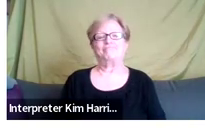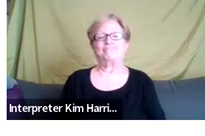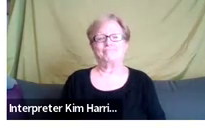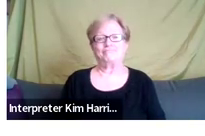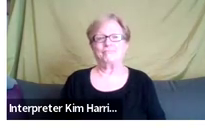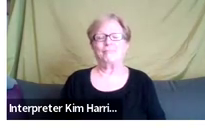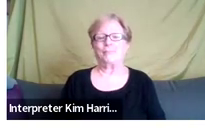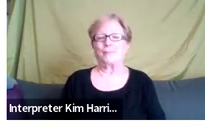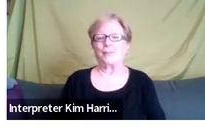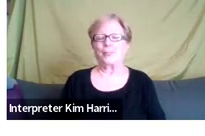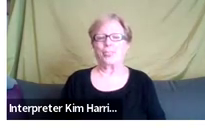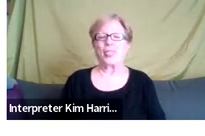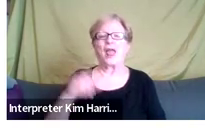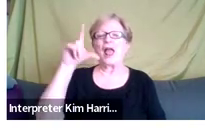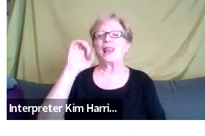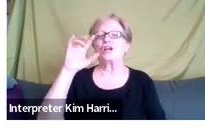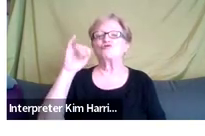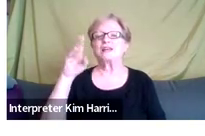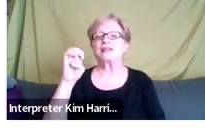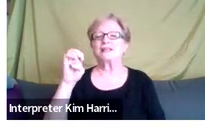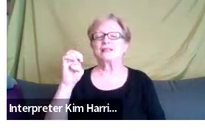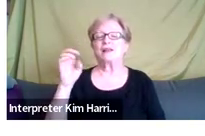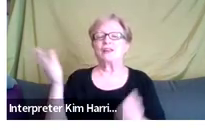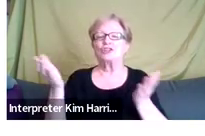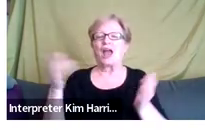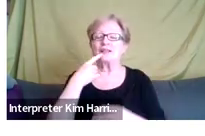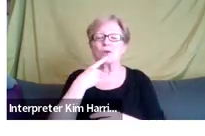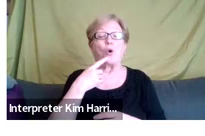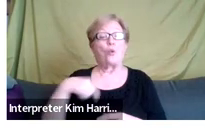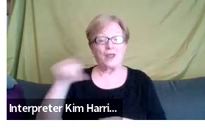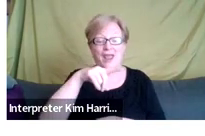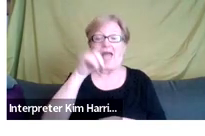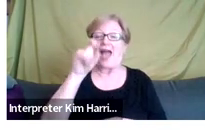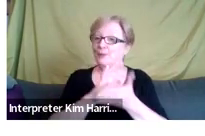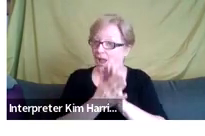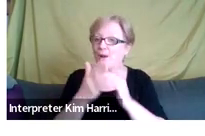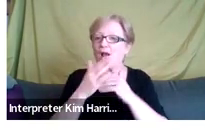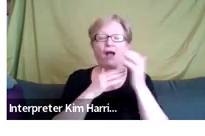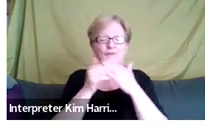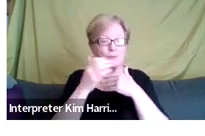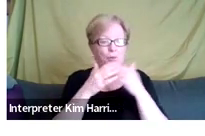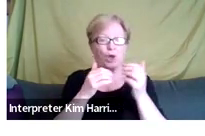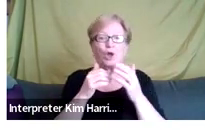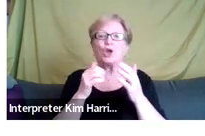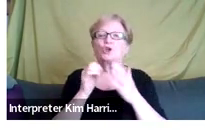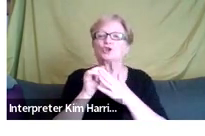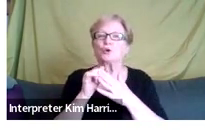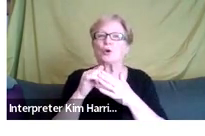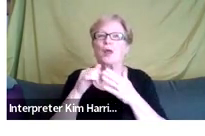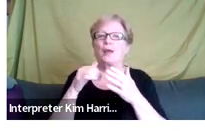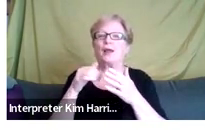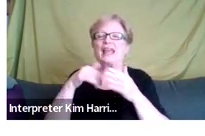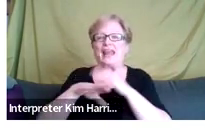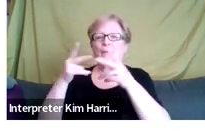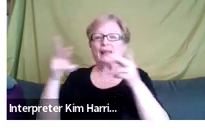Latrice in the chat said, we also have to get comfortable with being in a space of discomfort. We have to know that